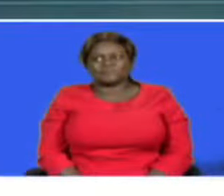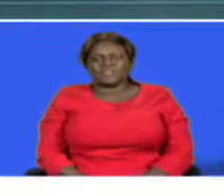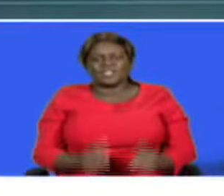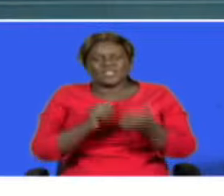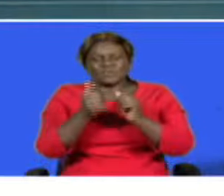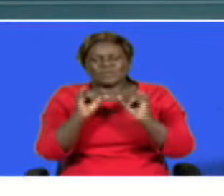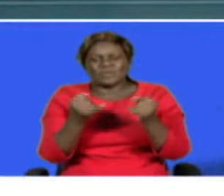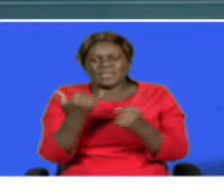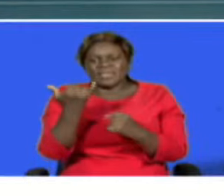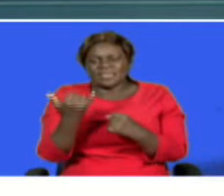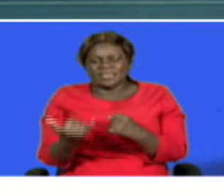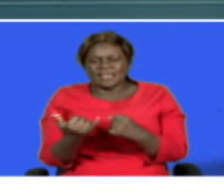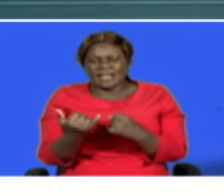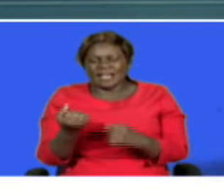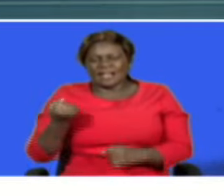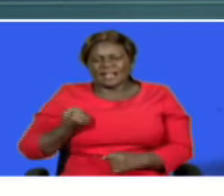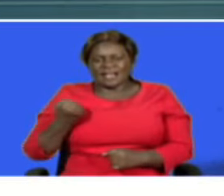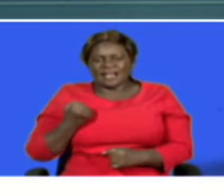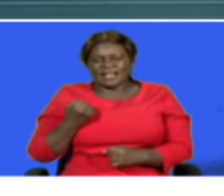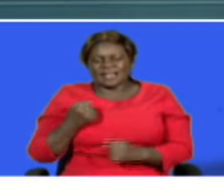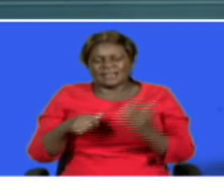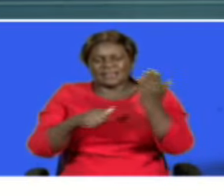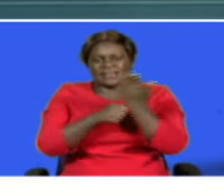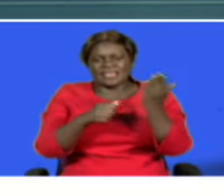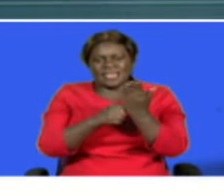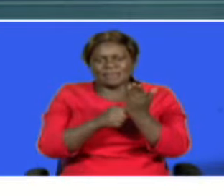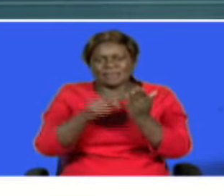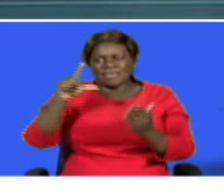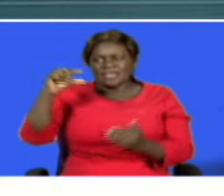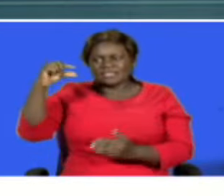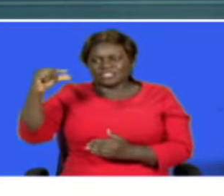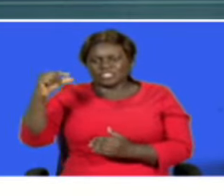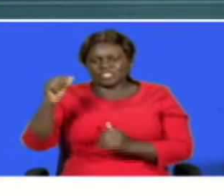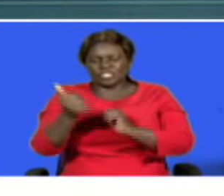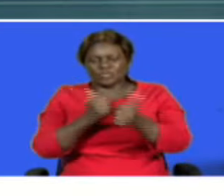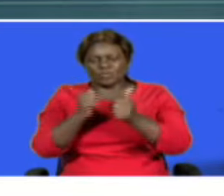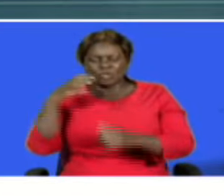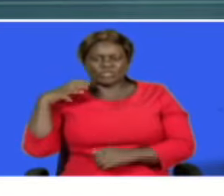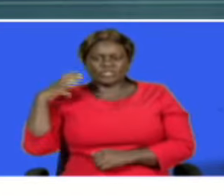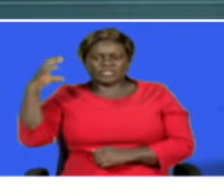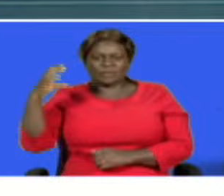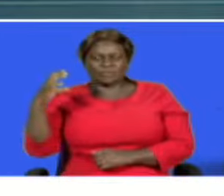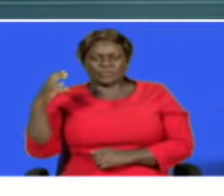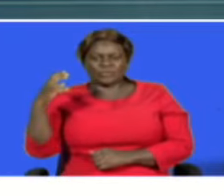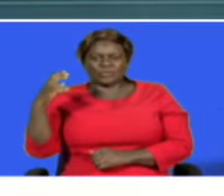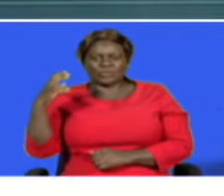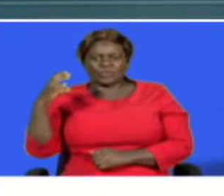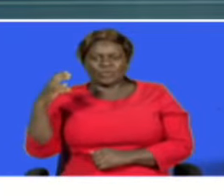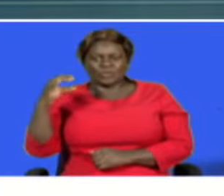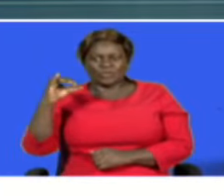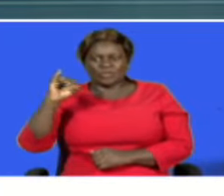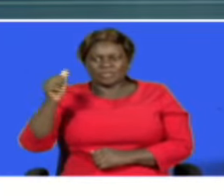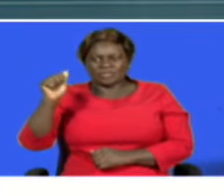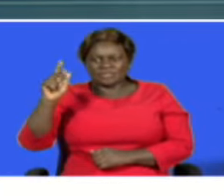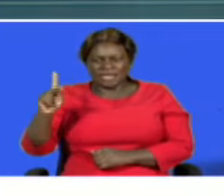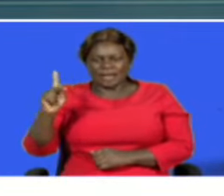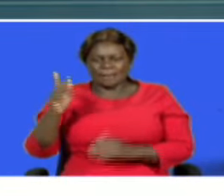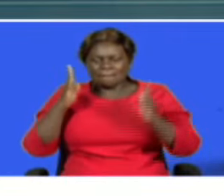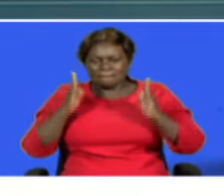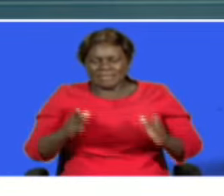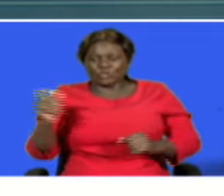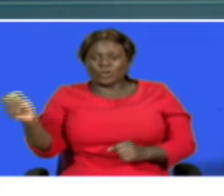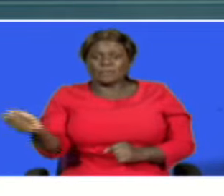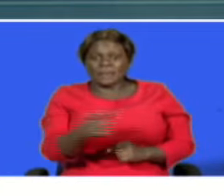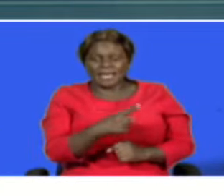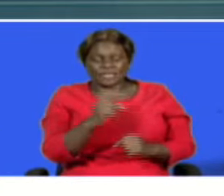In sports, youngster Marion Serenge has been named as the LG and Sports Journalist Association of Kenya SJAC Sports Personality of the